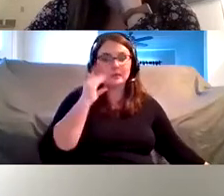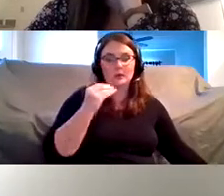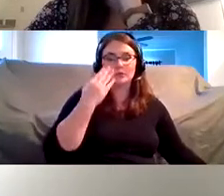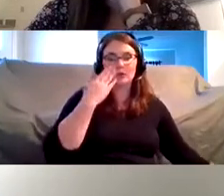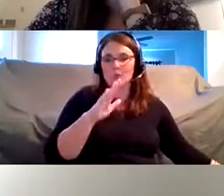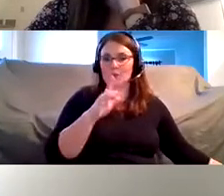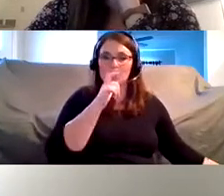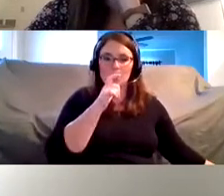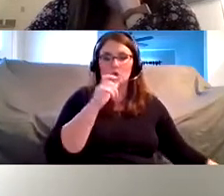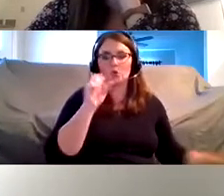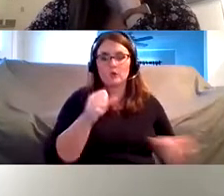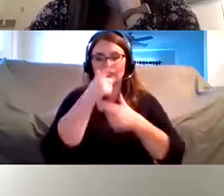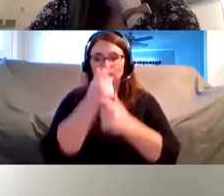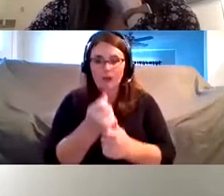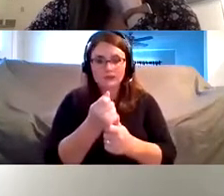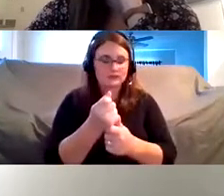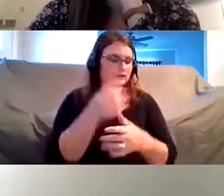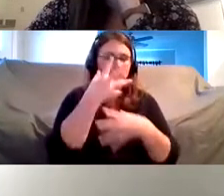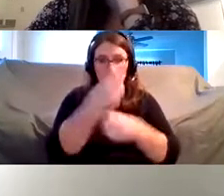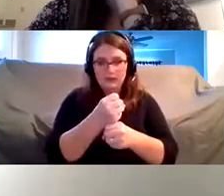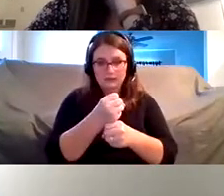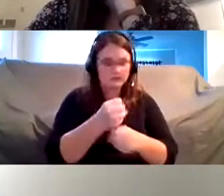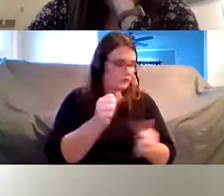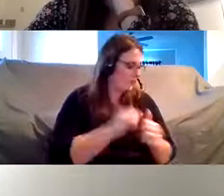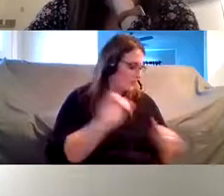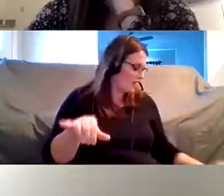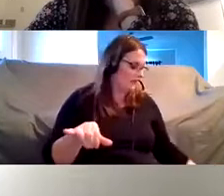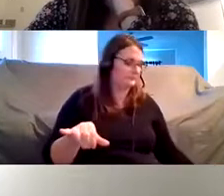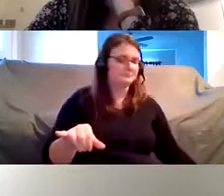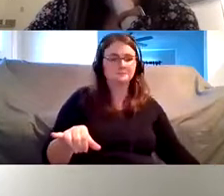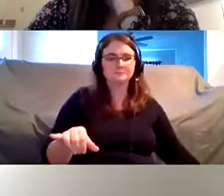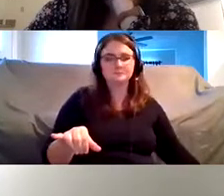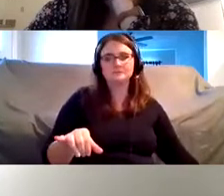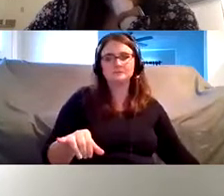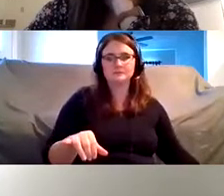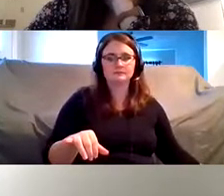it even more difficult than those instances of blatant racism.